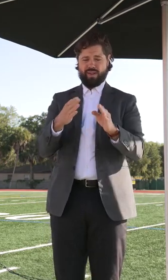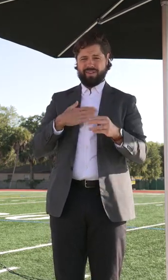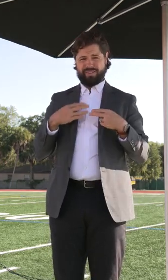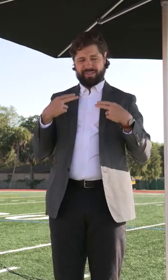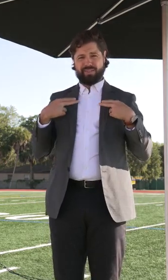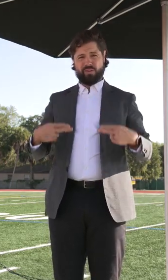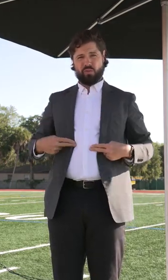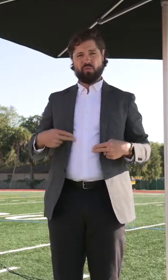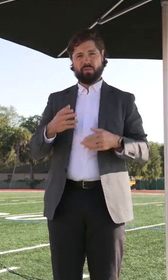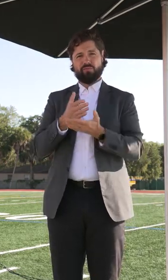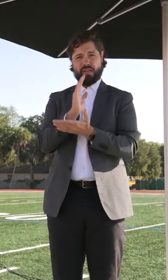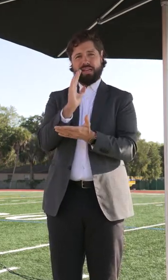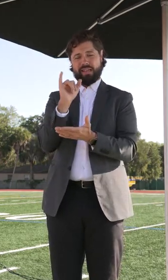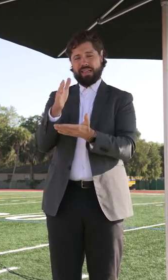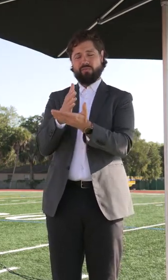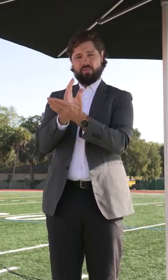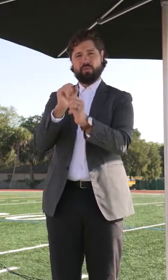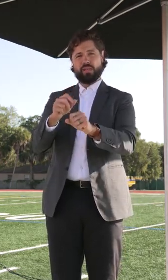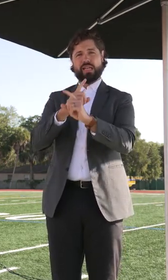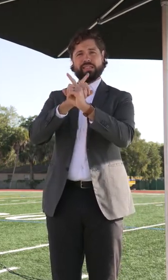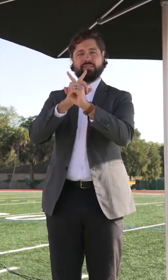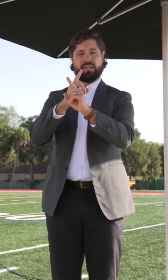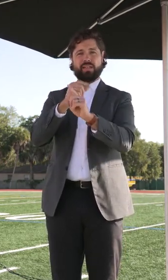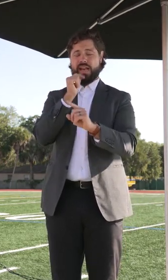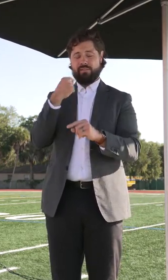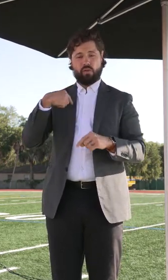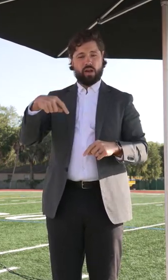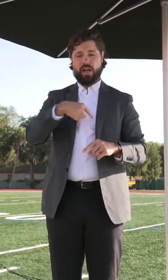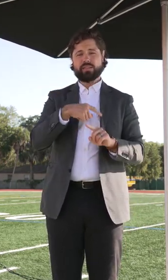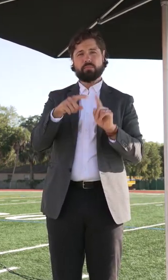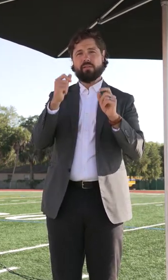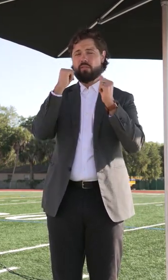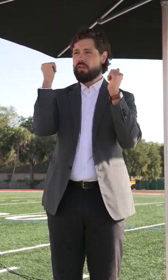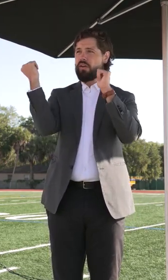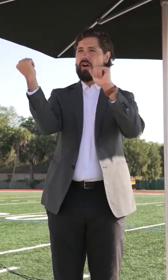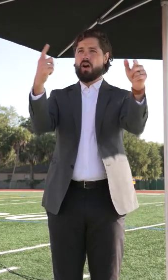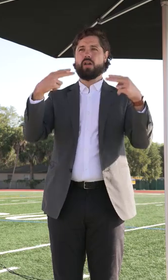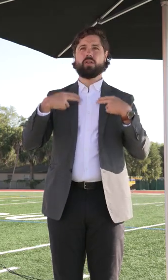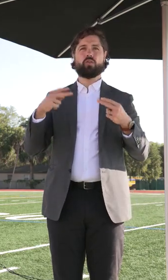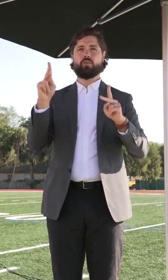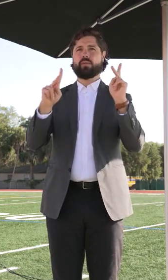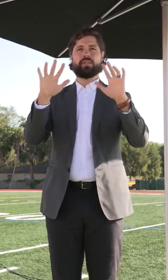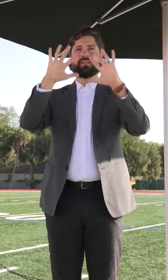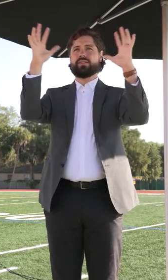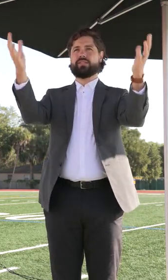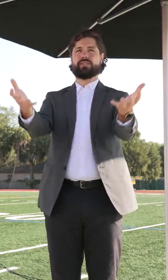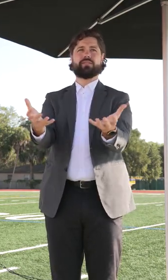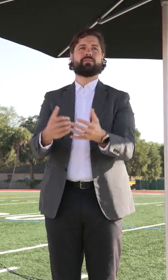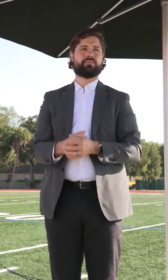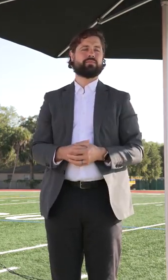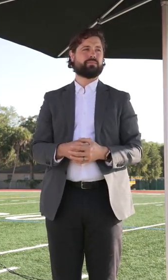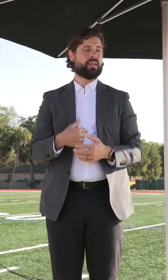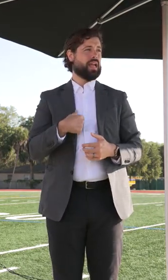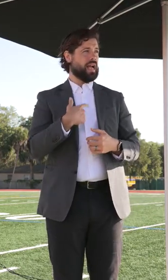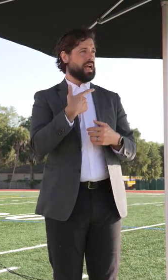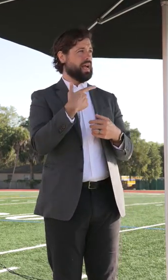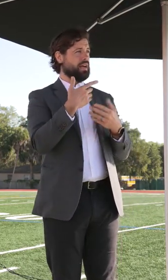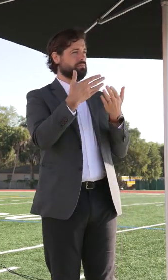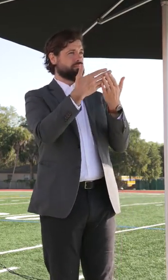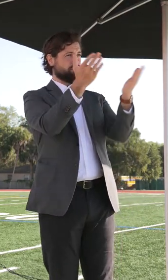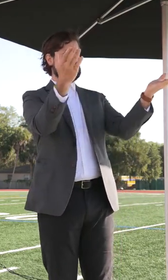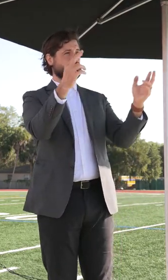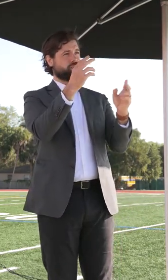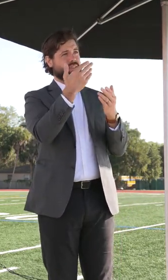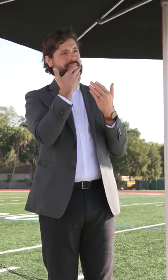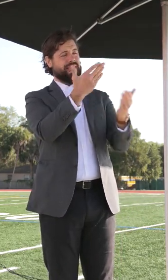it is a right worth defending, not just for us, but for every human being. I want to publicly thank Rollins College for taking a